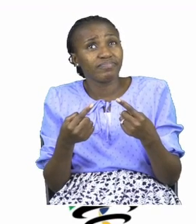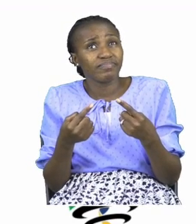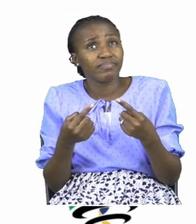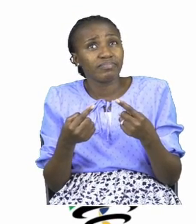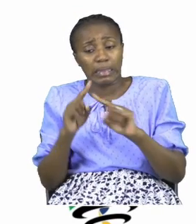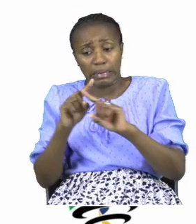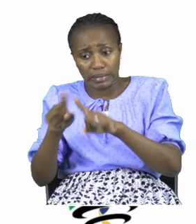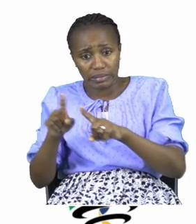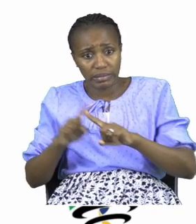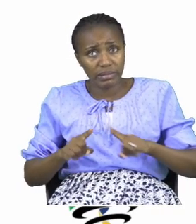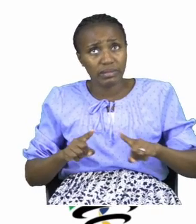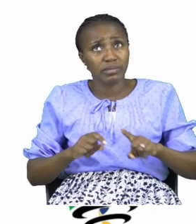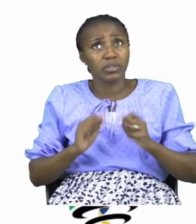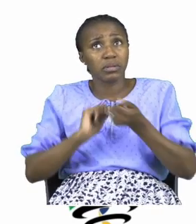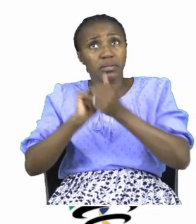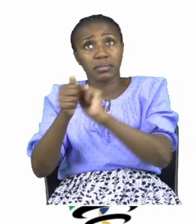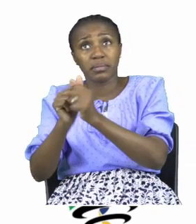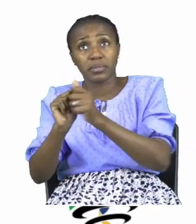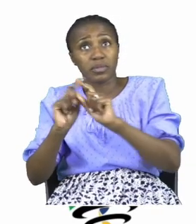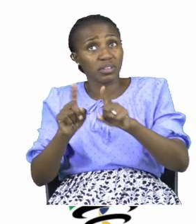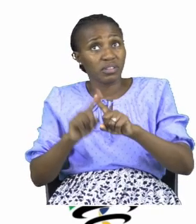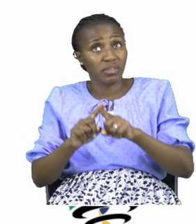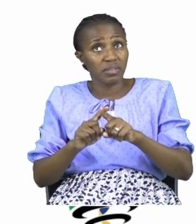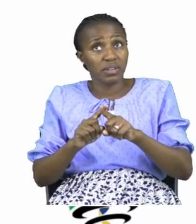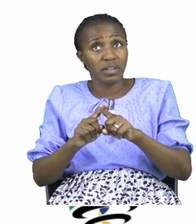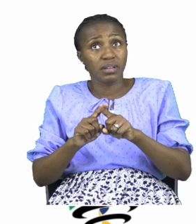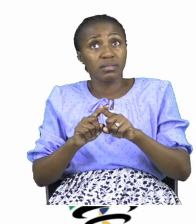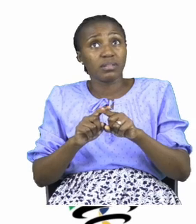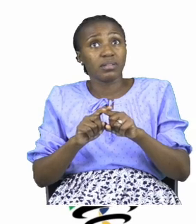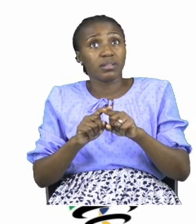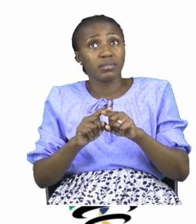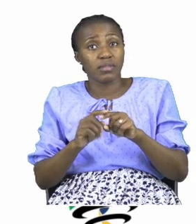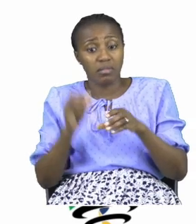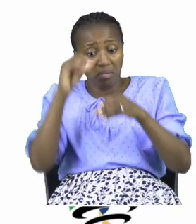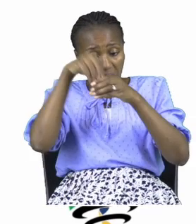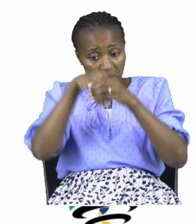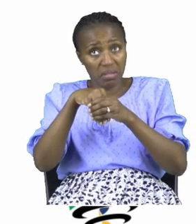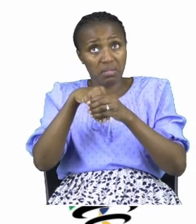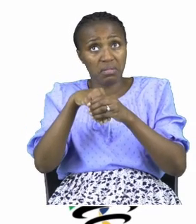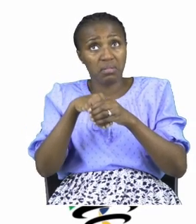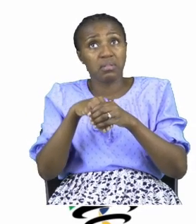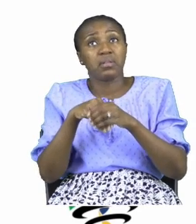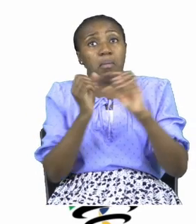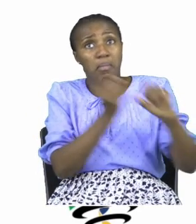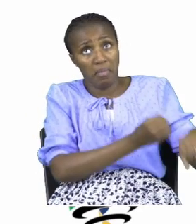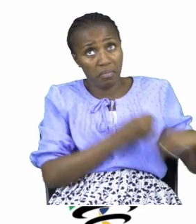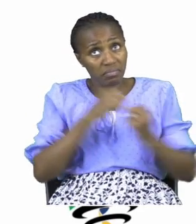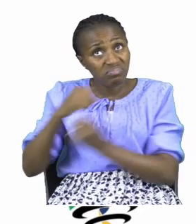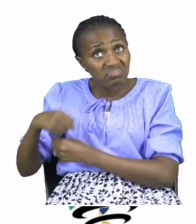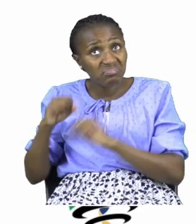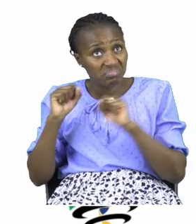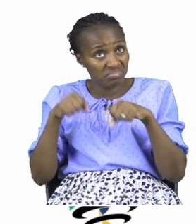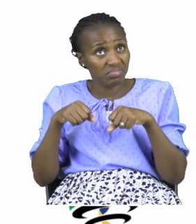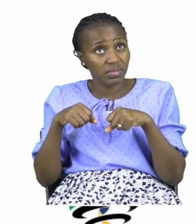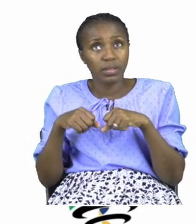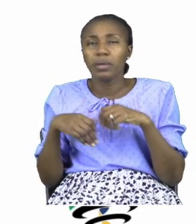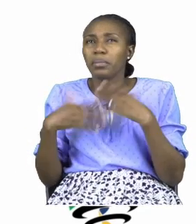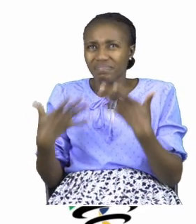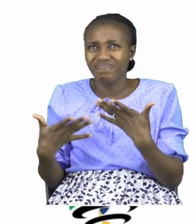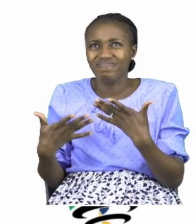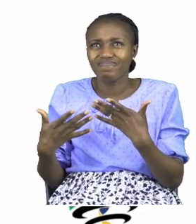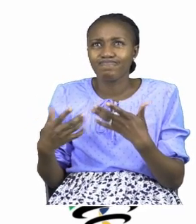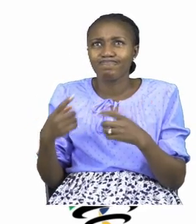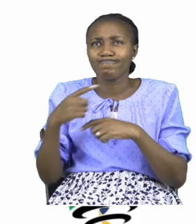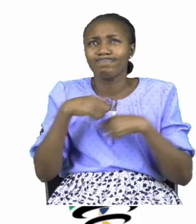different kind of sports that actually results under your federation. Maybe just take us through some of those. We are having canoe